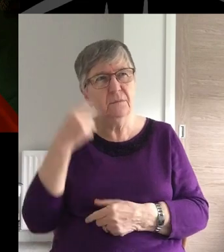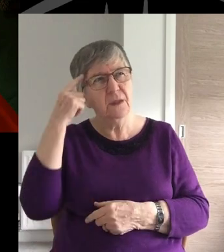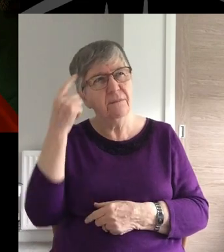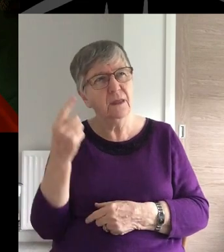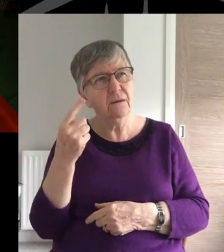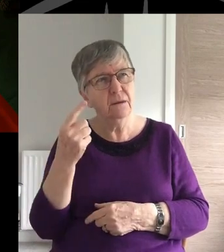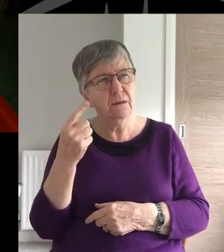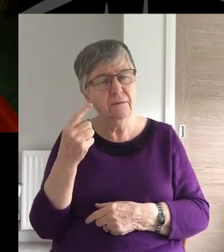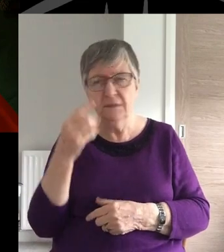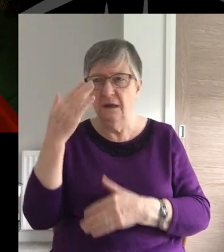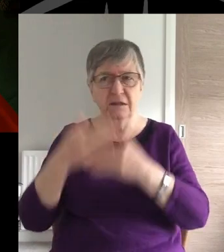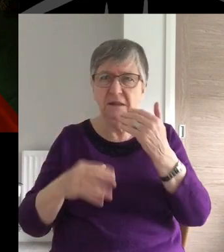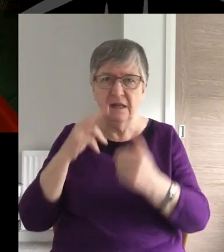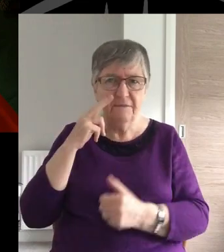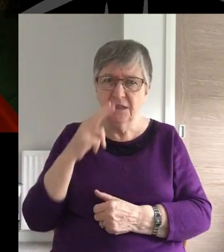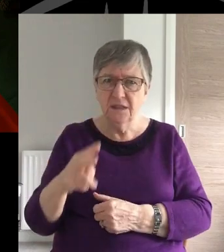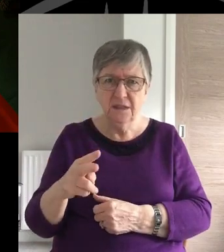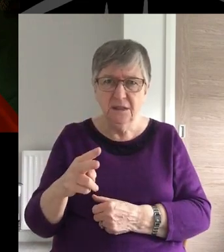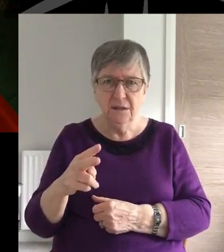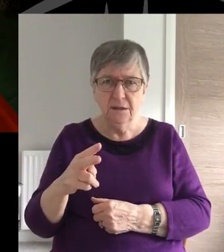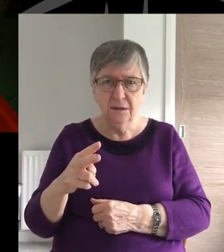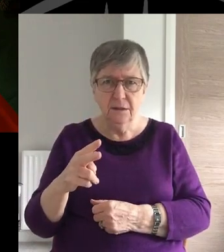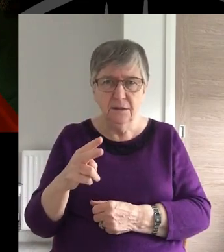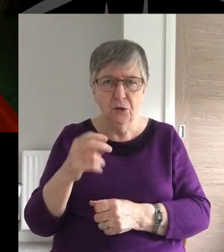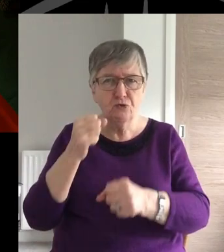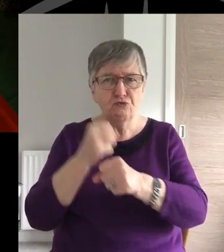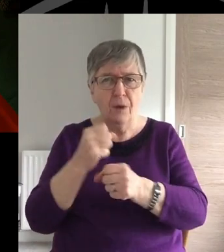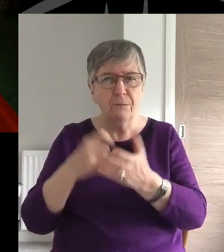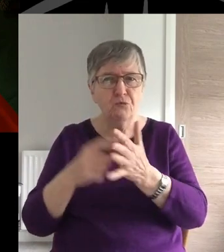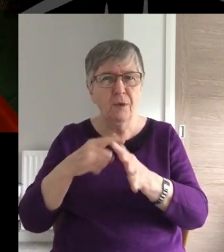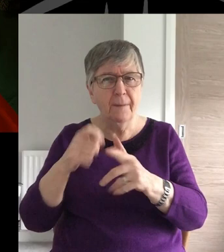Come to think of it, not many of them do.